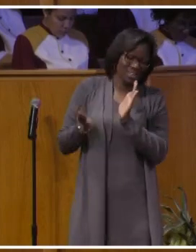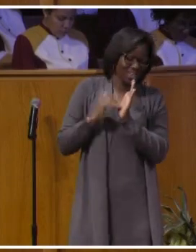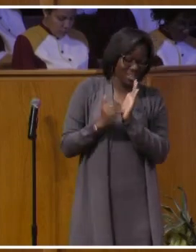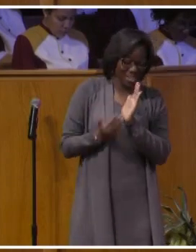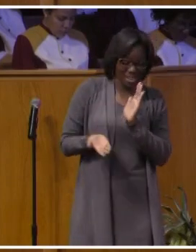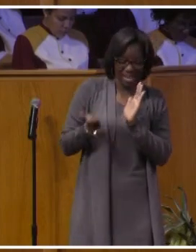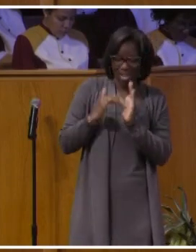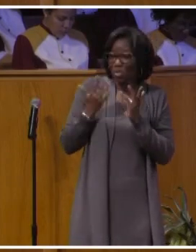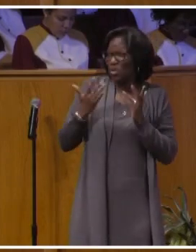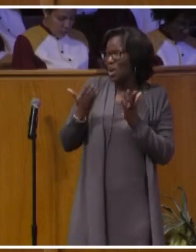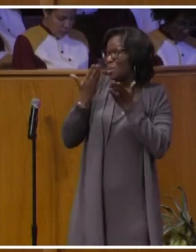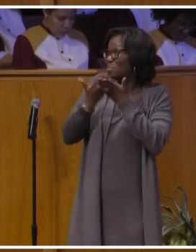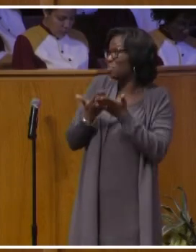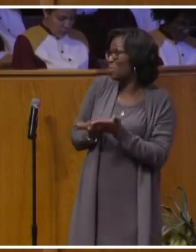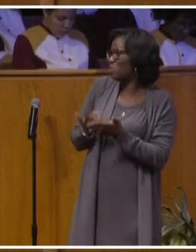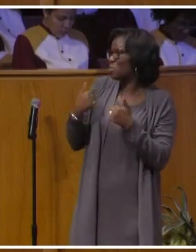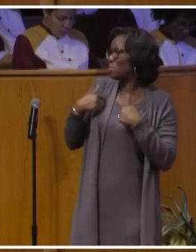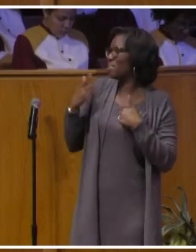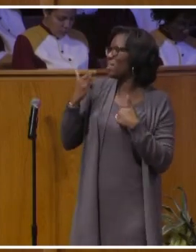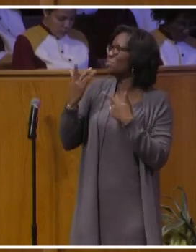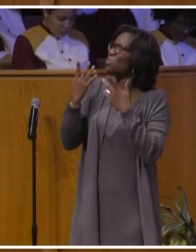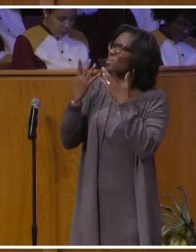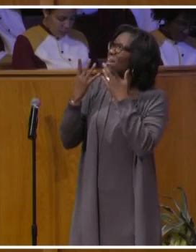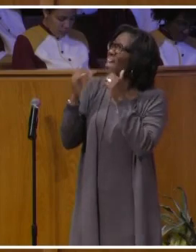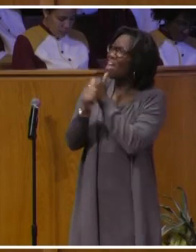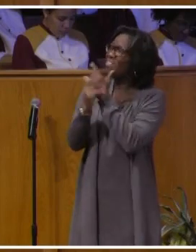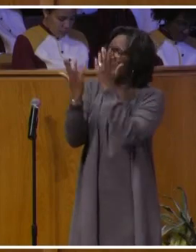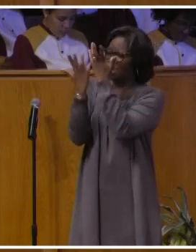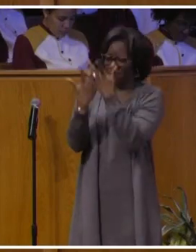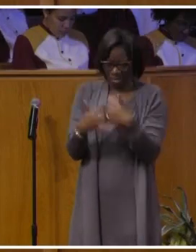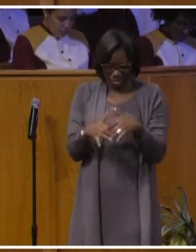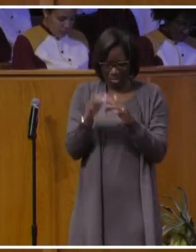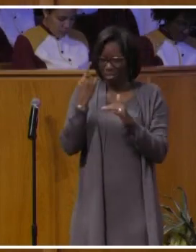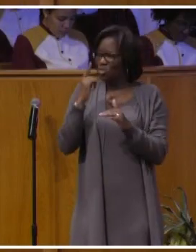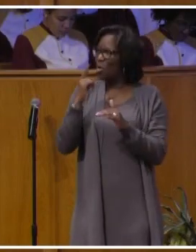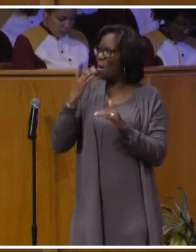again that you work things together for my good.